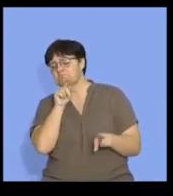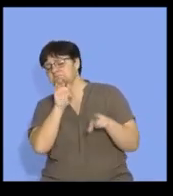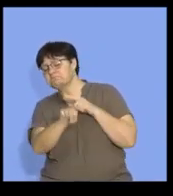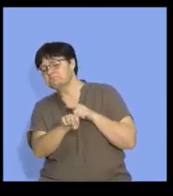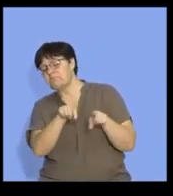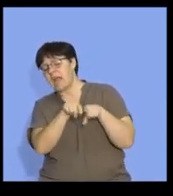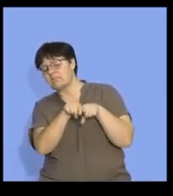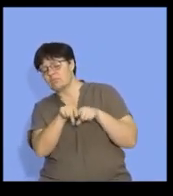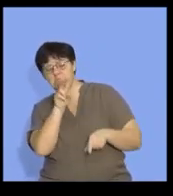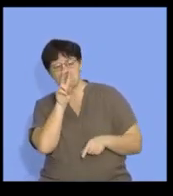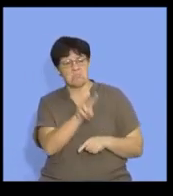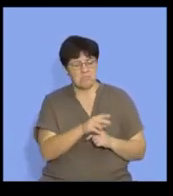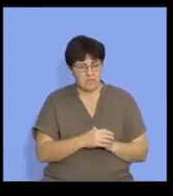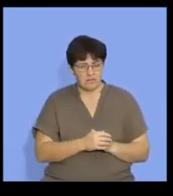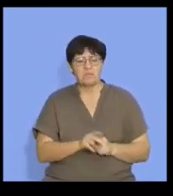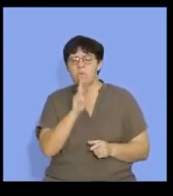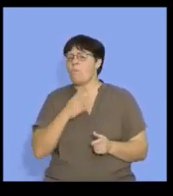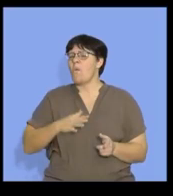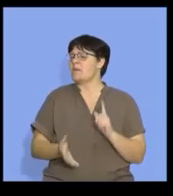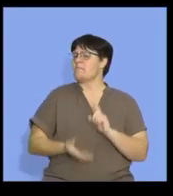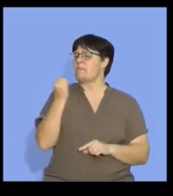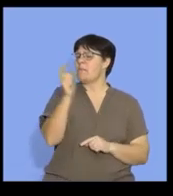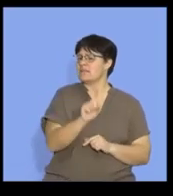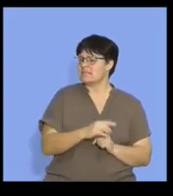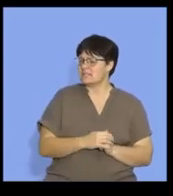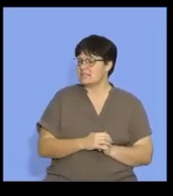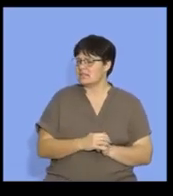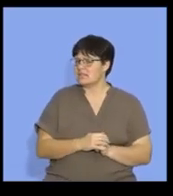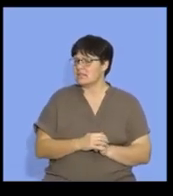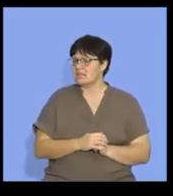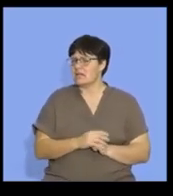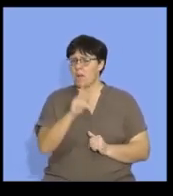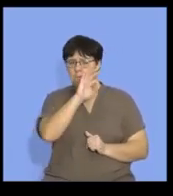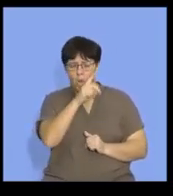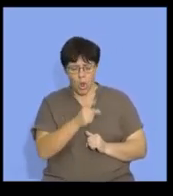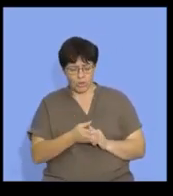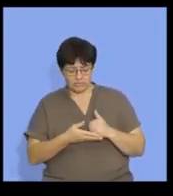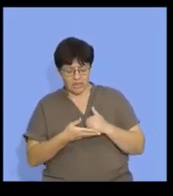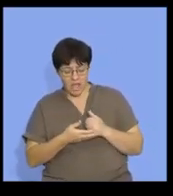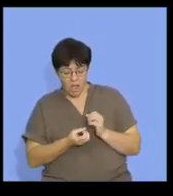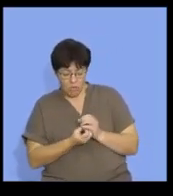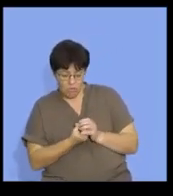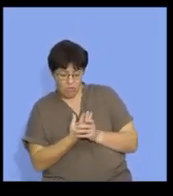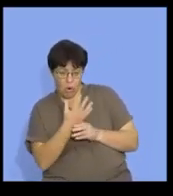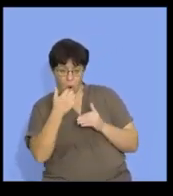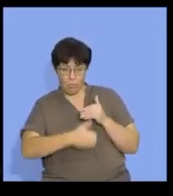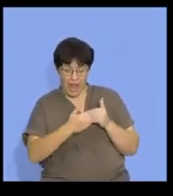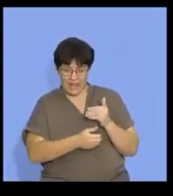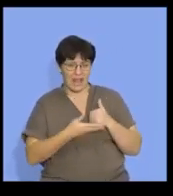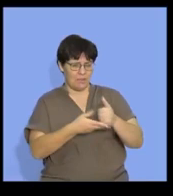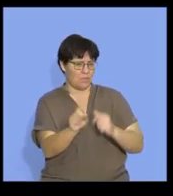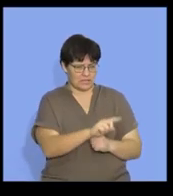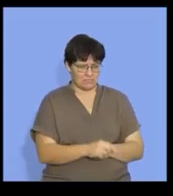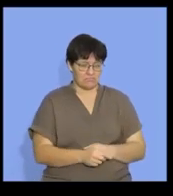find out what factors, right, would help mold to grow on bread. She took 4 slices of white